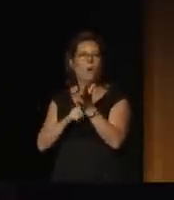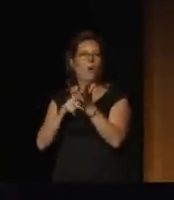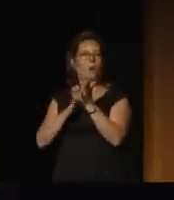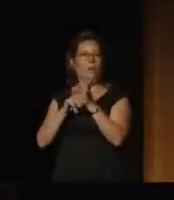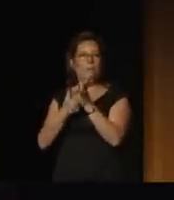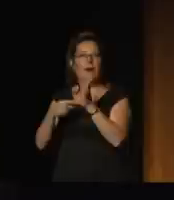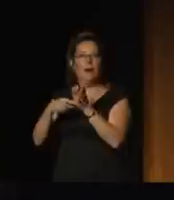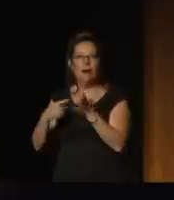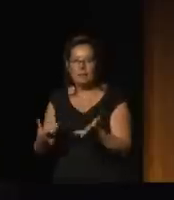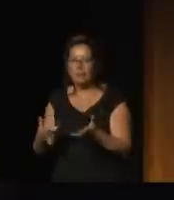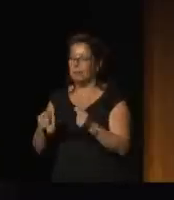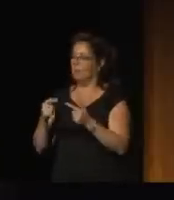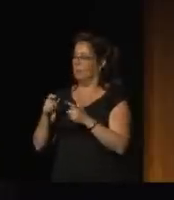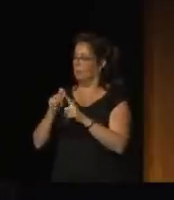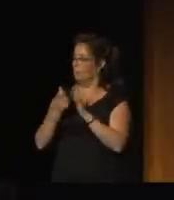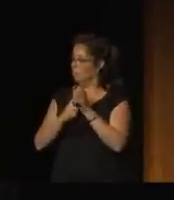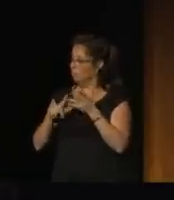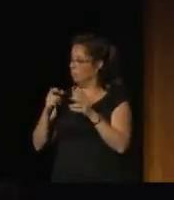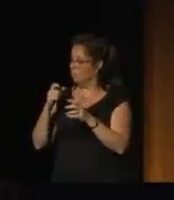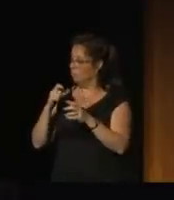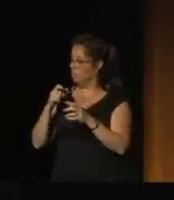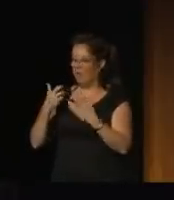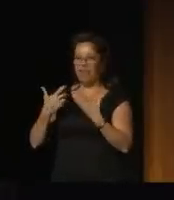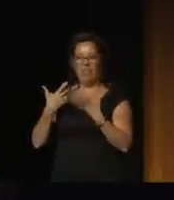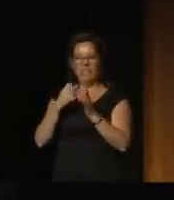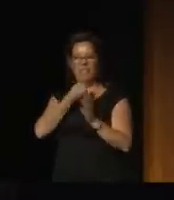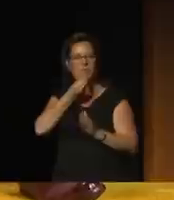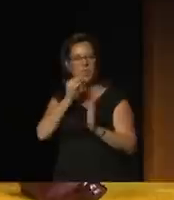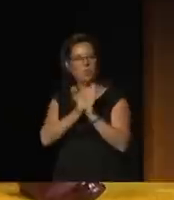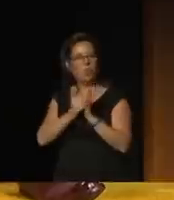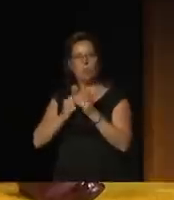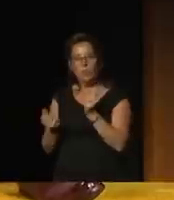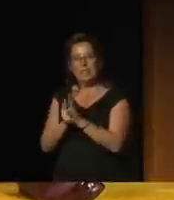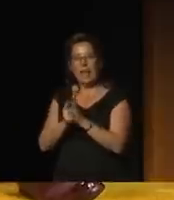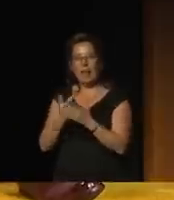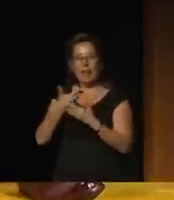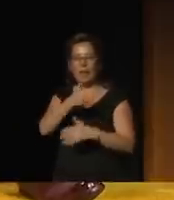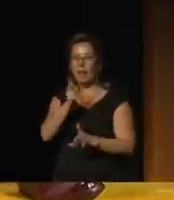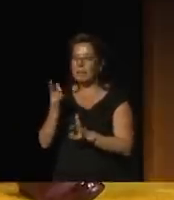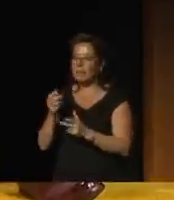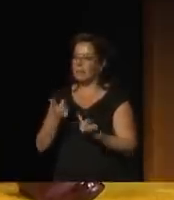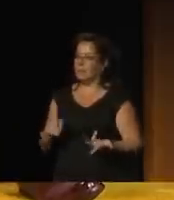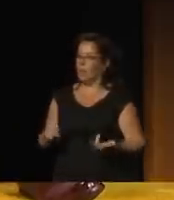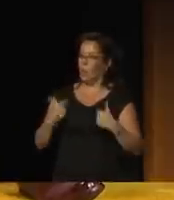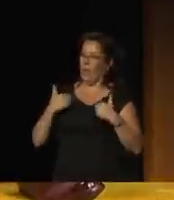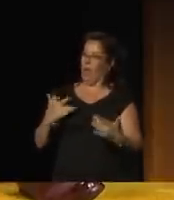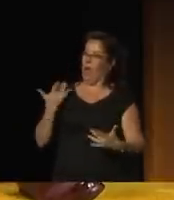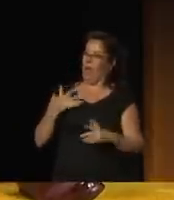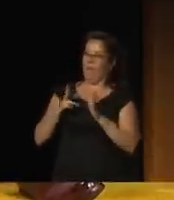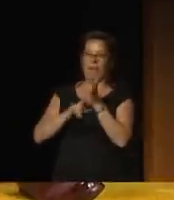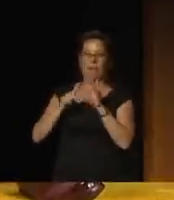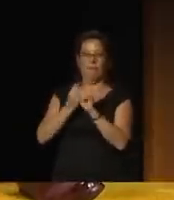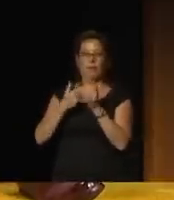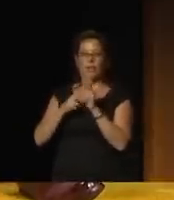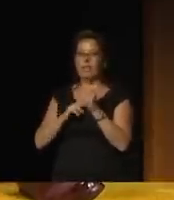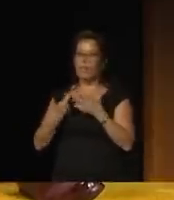even Kroger. I had no idea Kroger sold guns. That's a grocery store in the South. Yes, and where I live in Virginia, for example, you